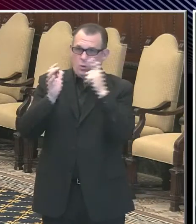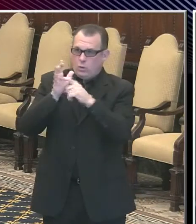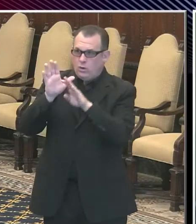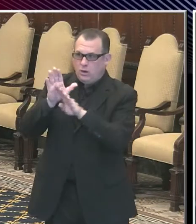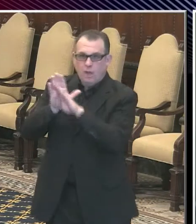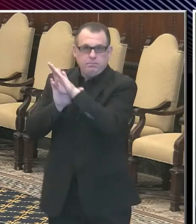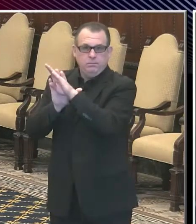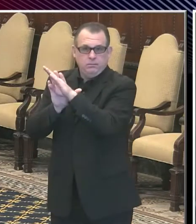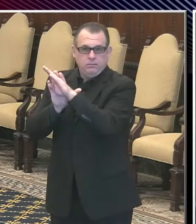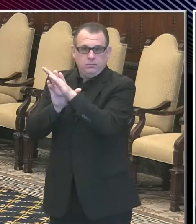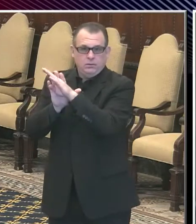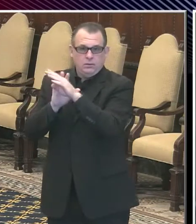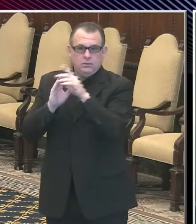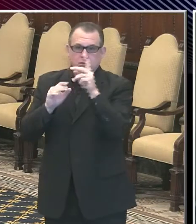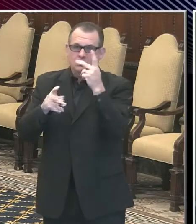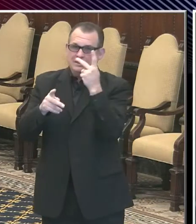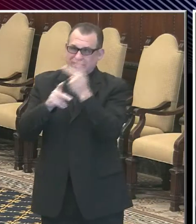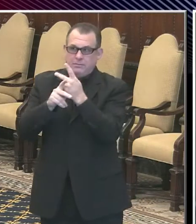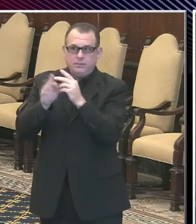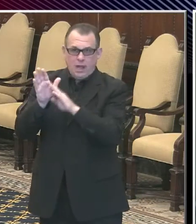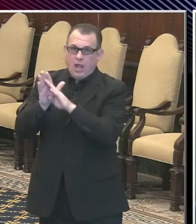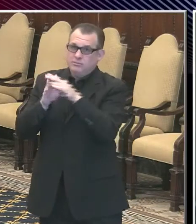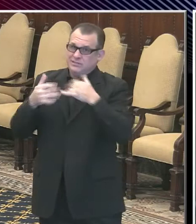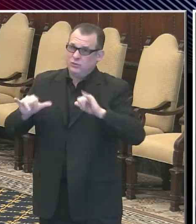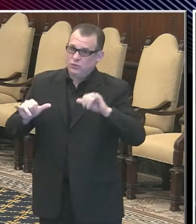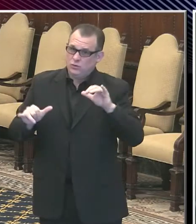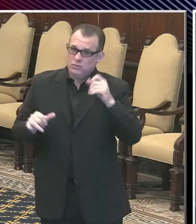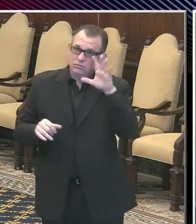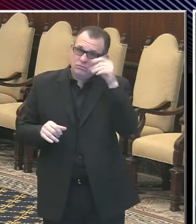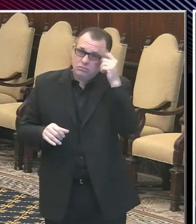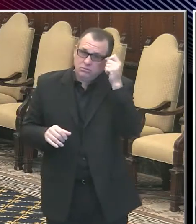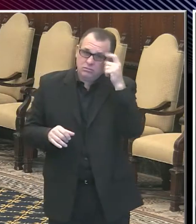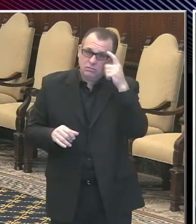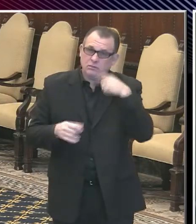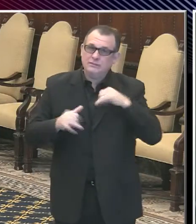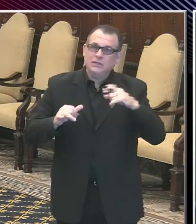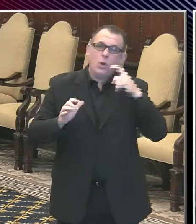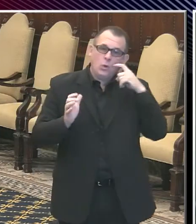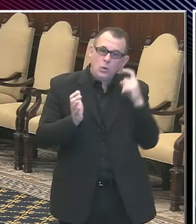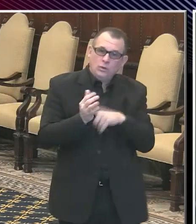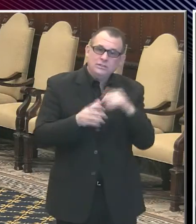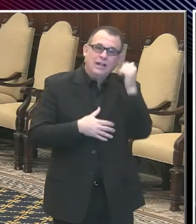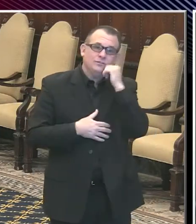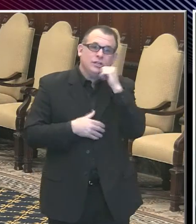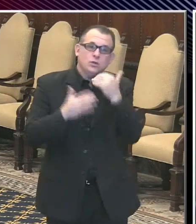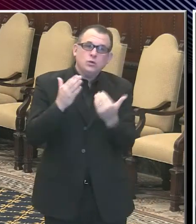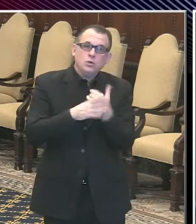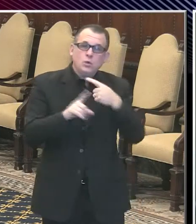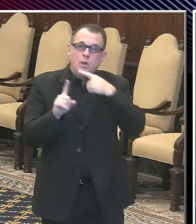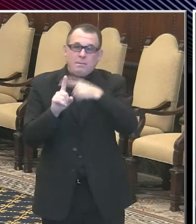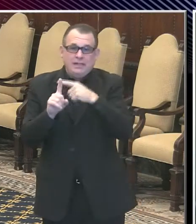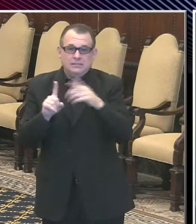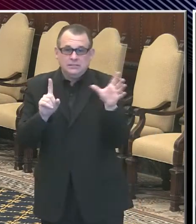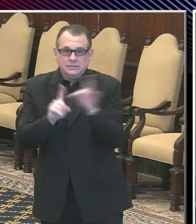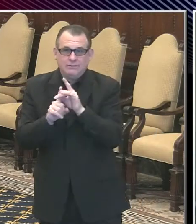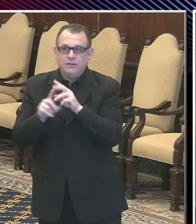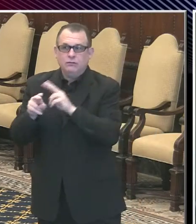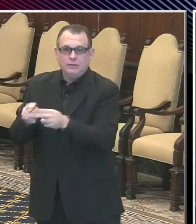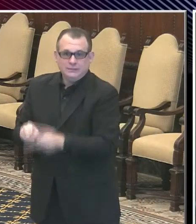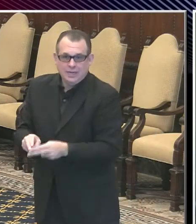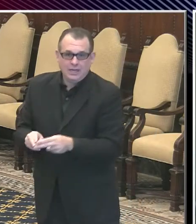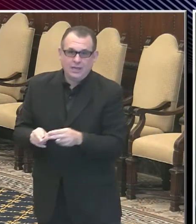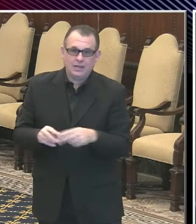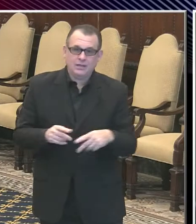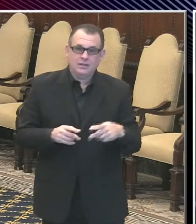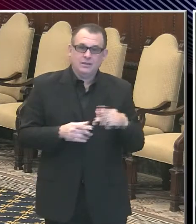we're clearly declining. So there's still sign of progress against the epidemic. But it does say that the peak of the epidemic is worse than